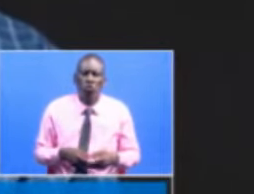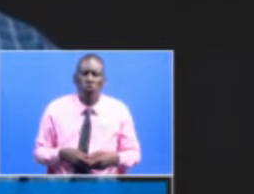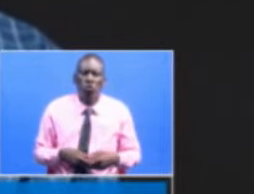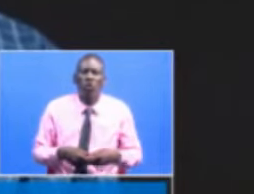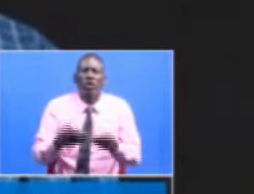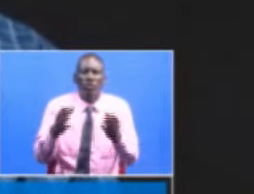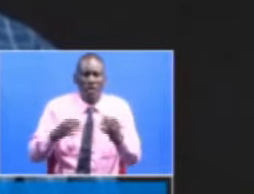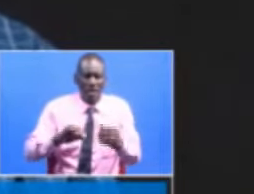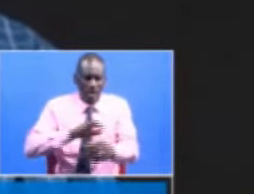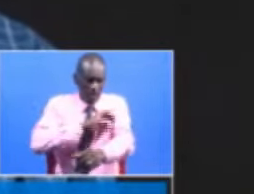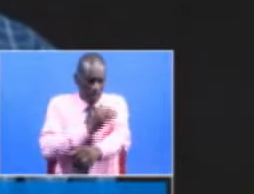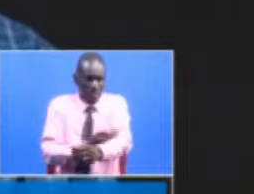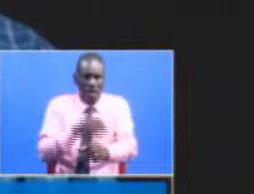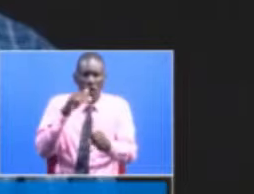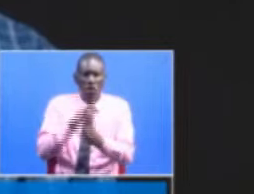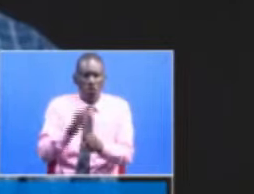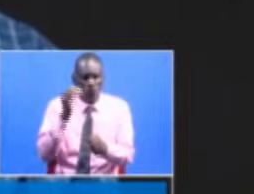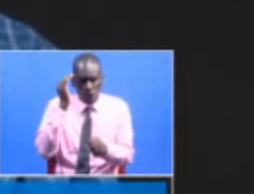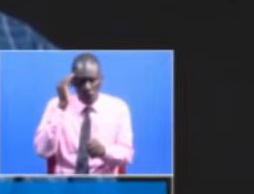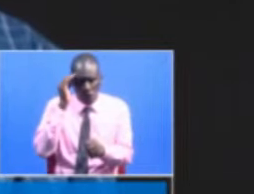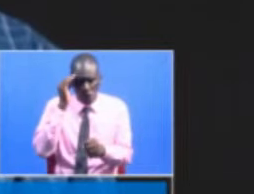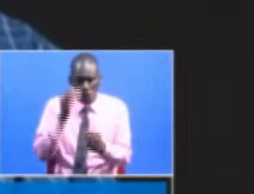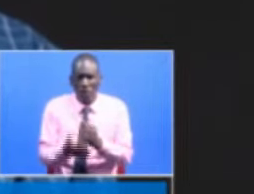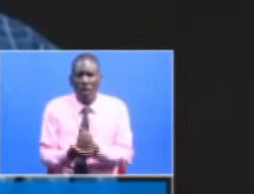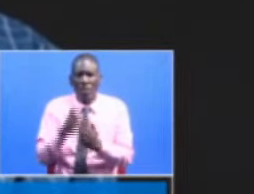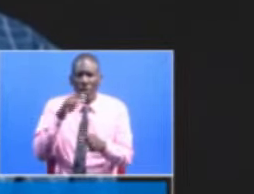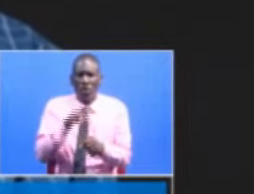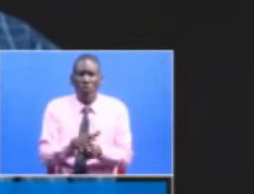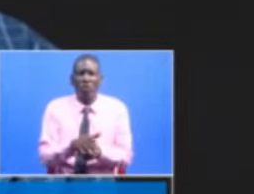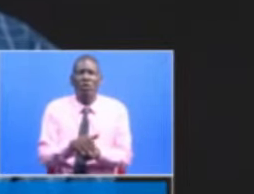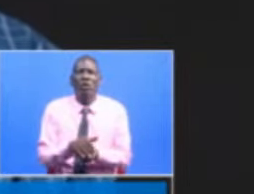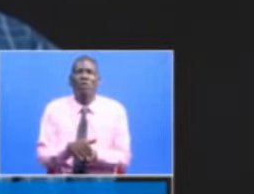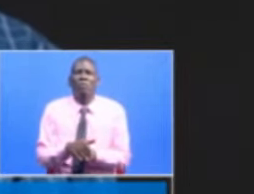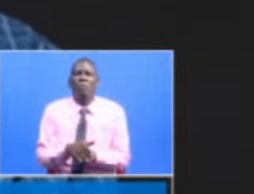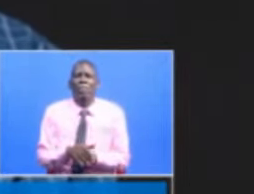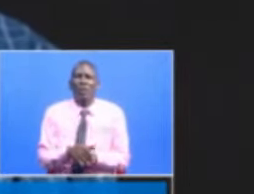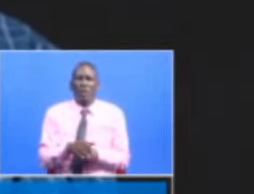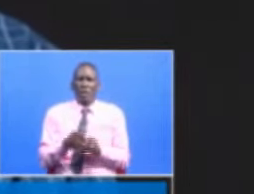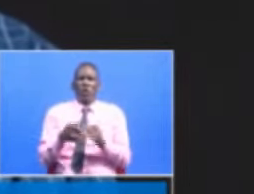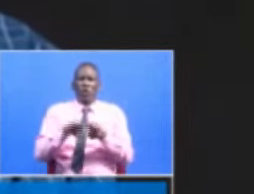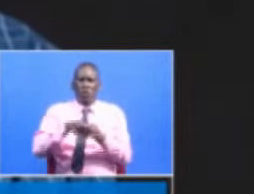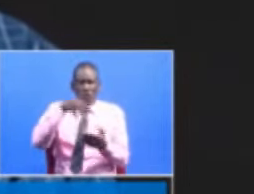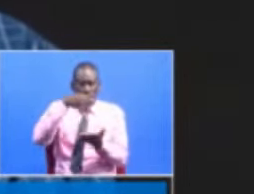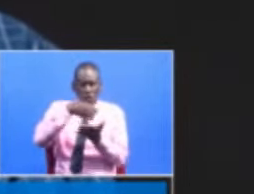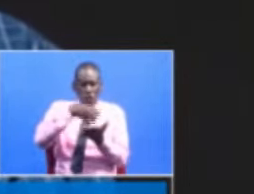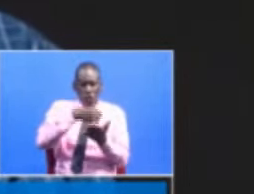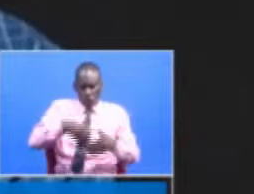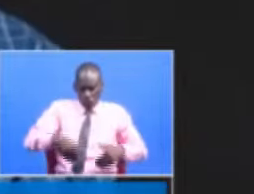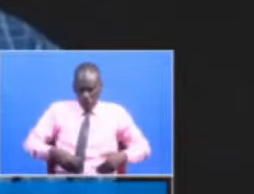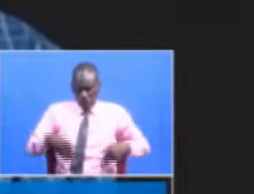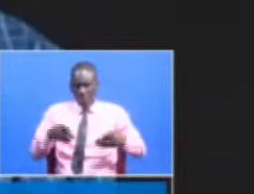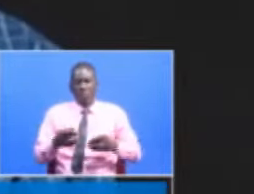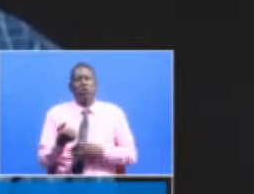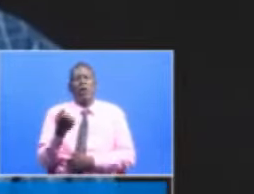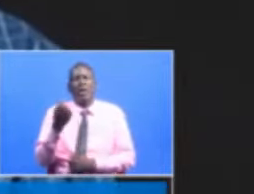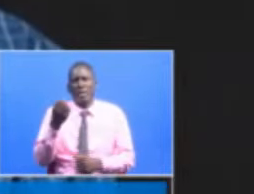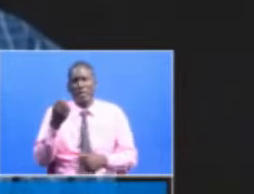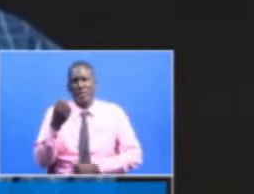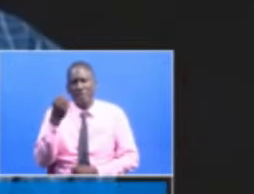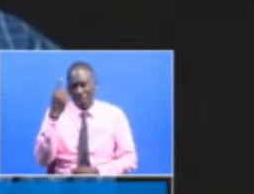of education will also help a lot in getting young people to understand the